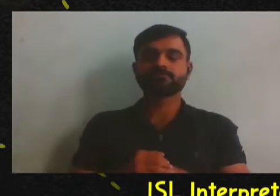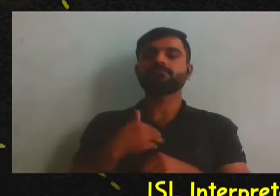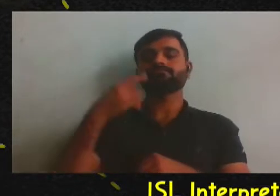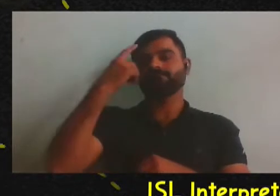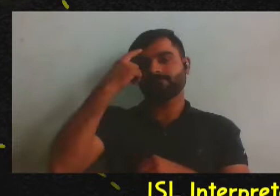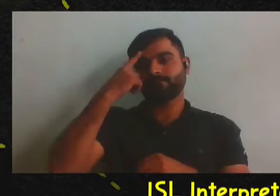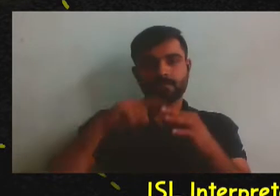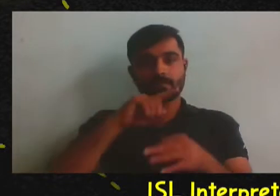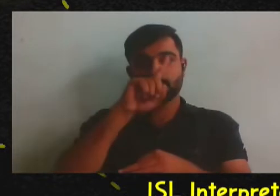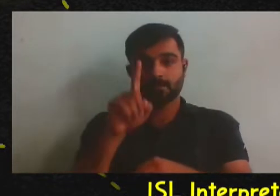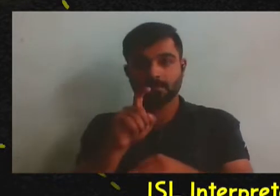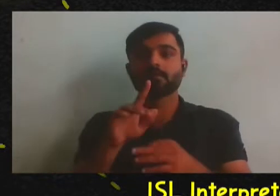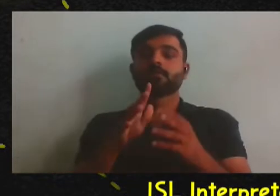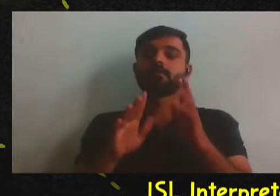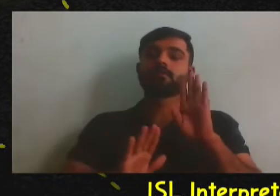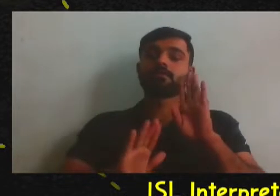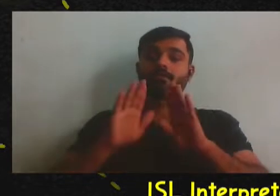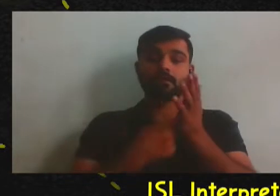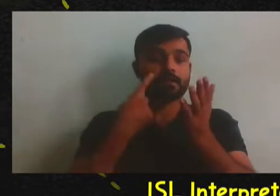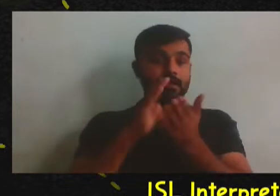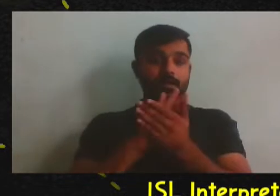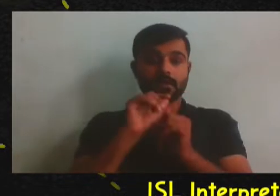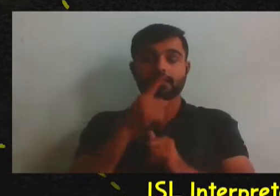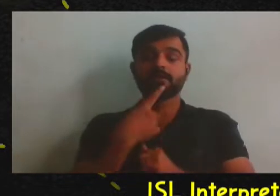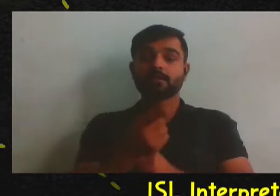that Rupsa also said about looking at